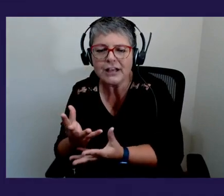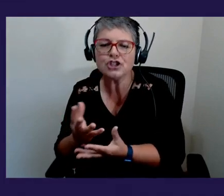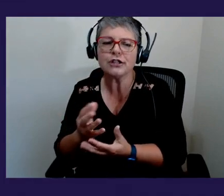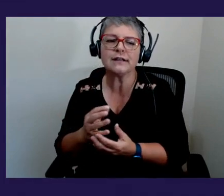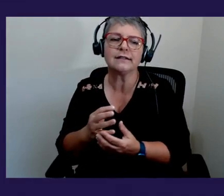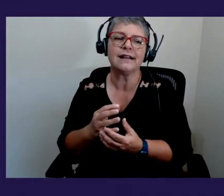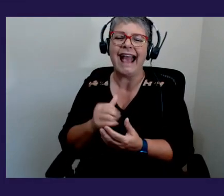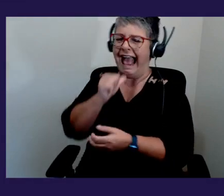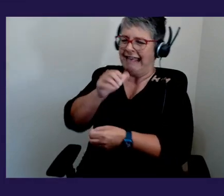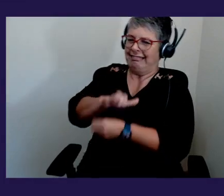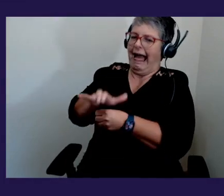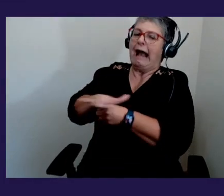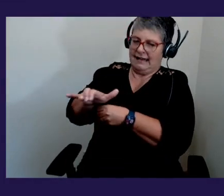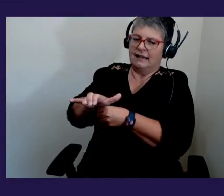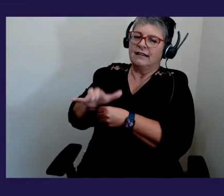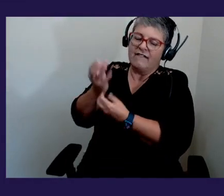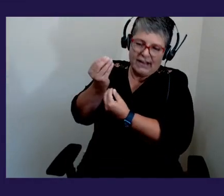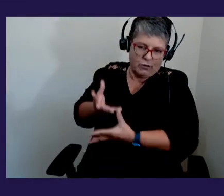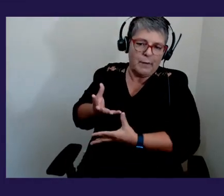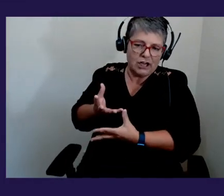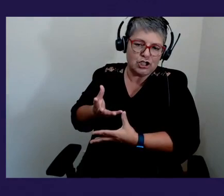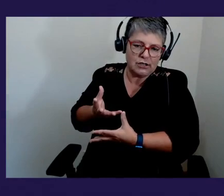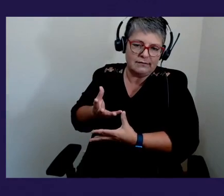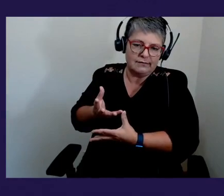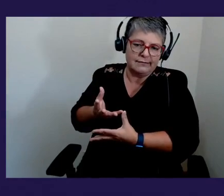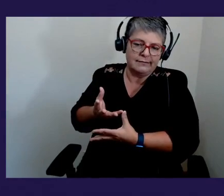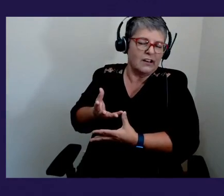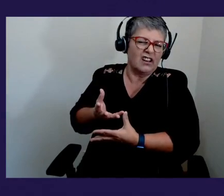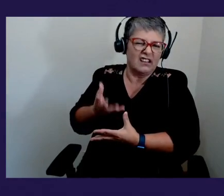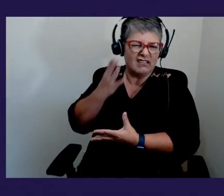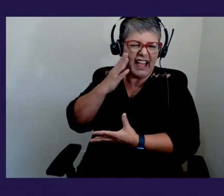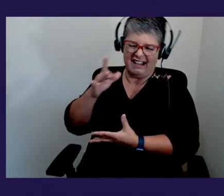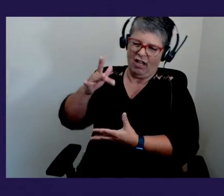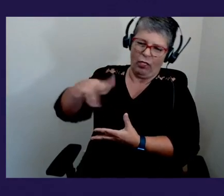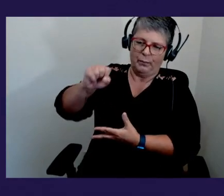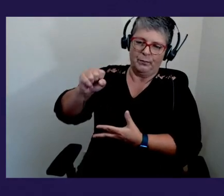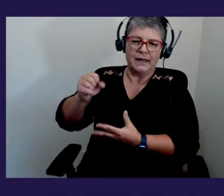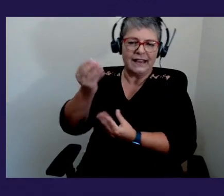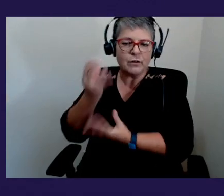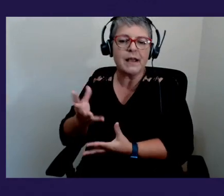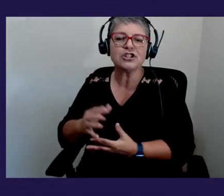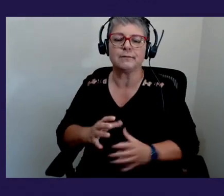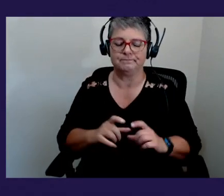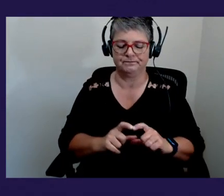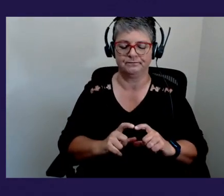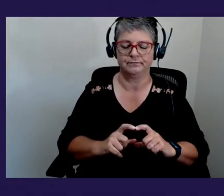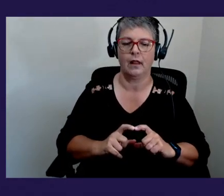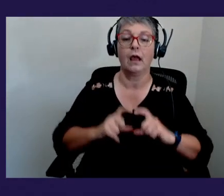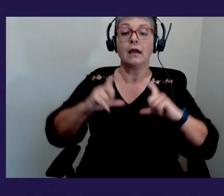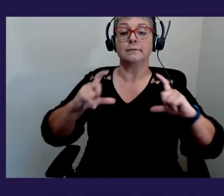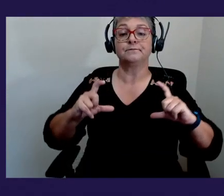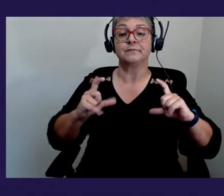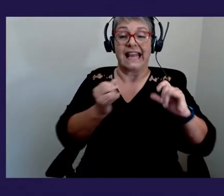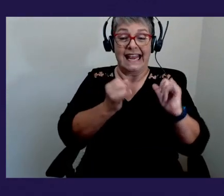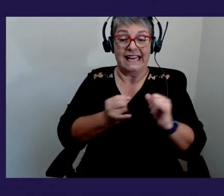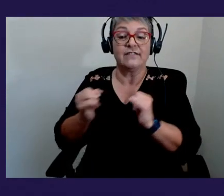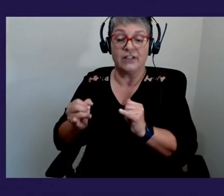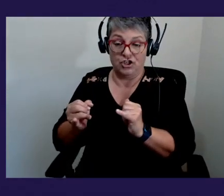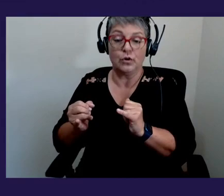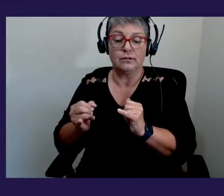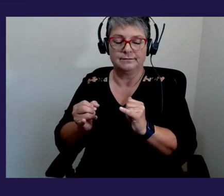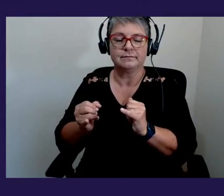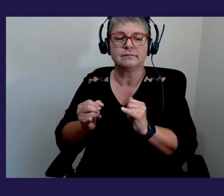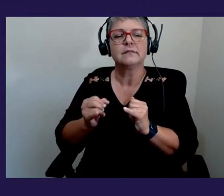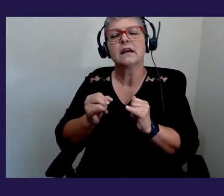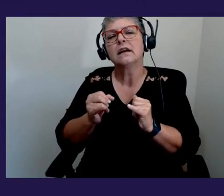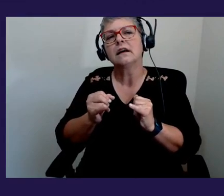of information or information voids. The second level is our individual level, and that contained tools and approaches